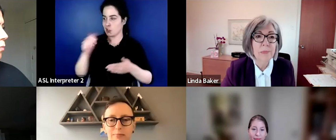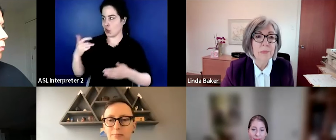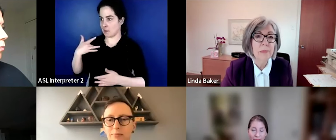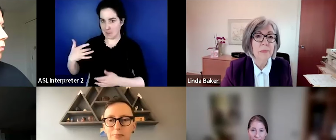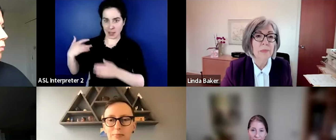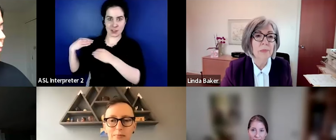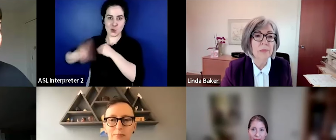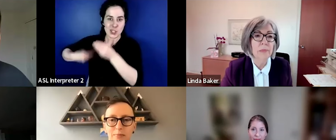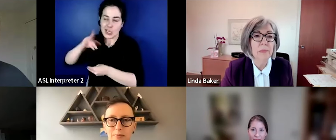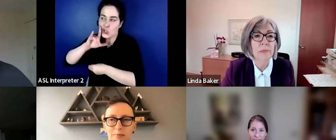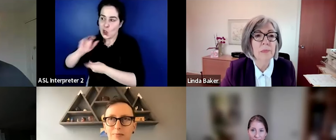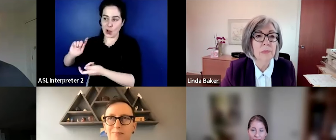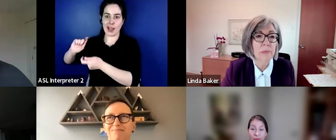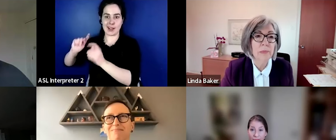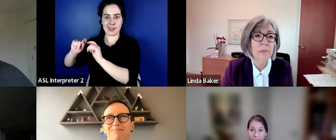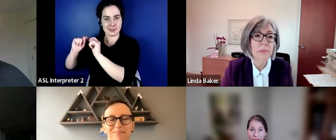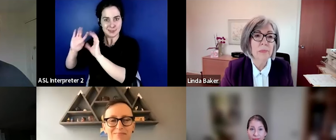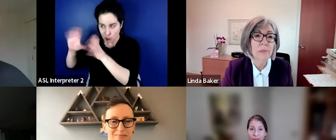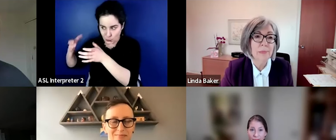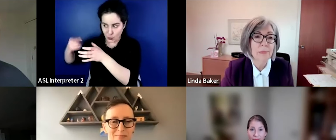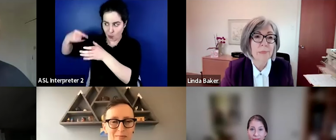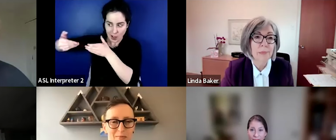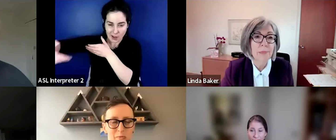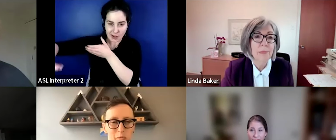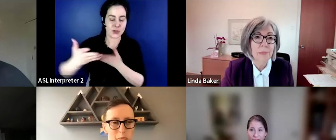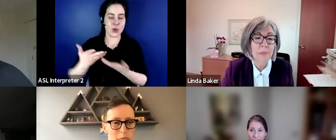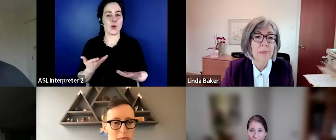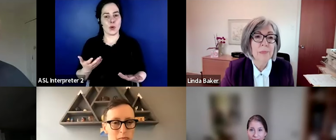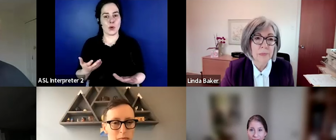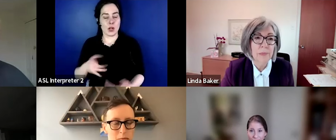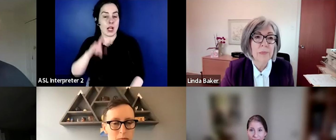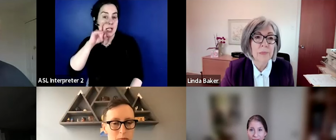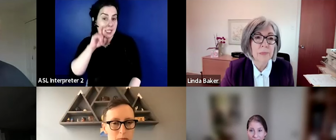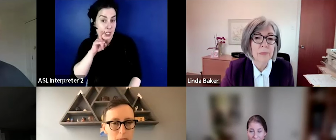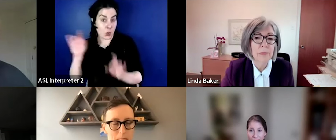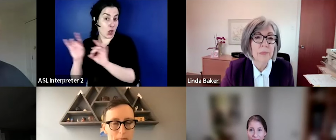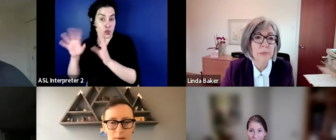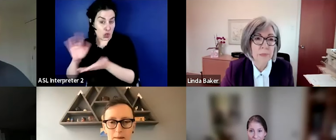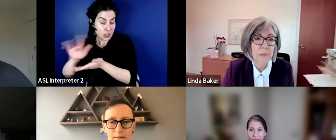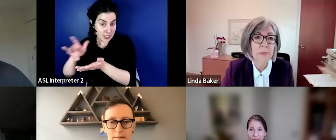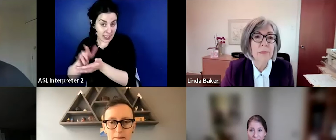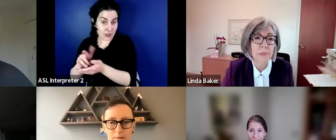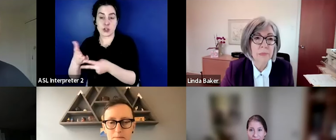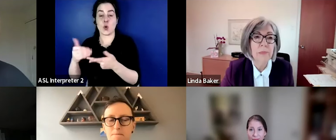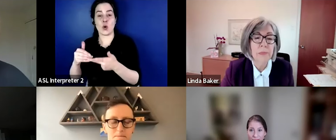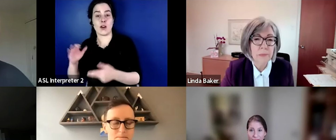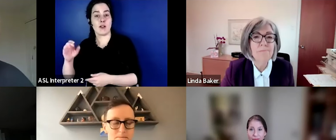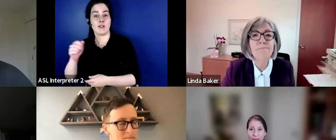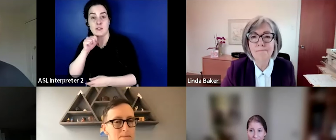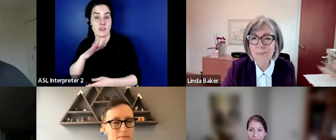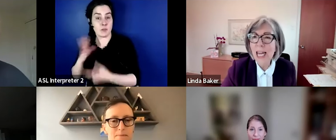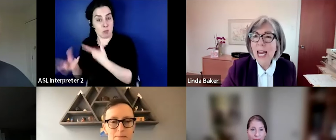And that's a really important also thing that sexual assault centers and domestic violence care centers can do, and feminist organizations can do.